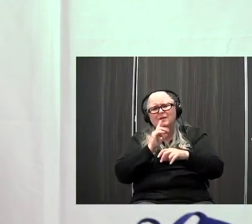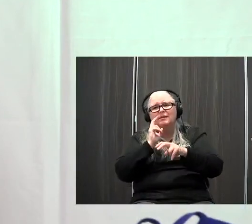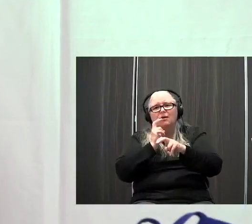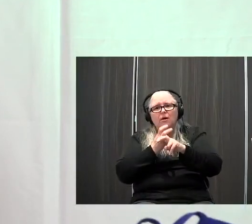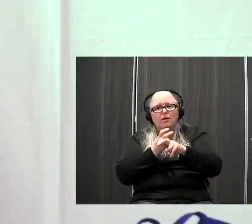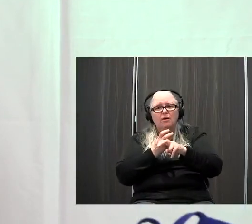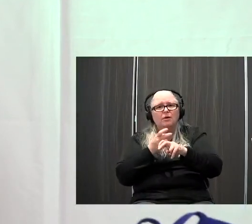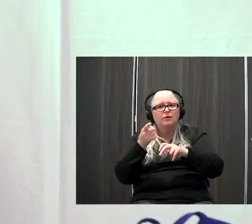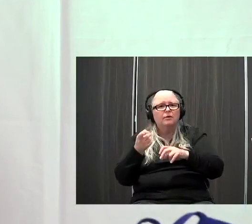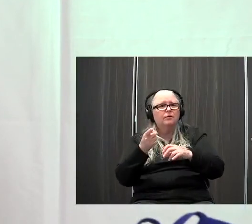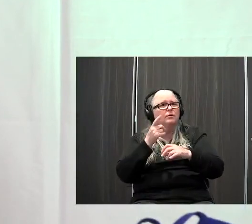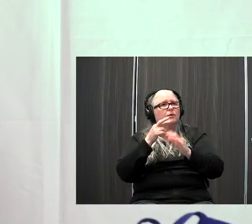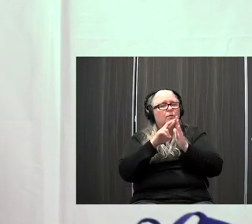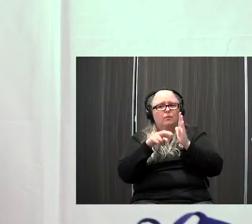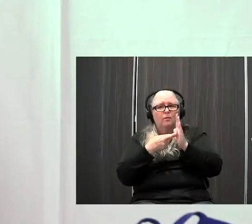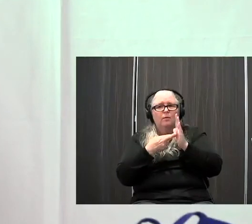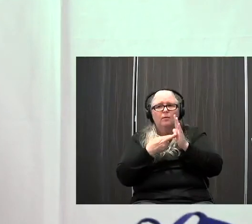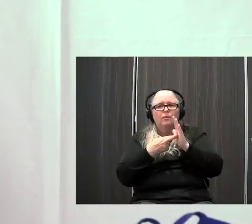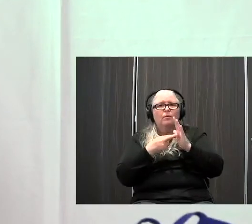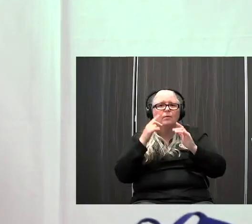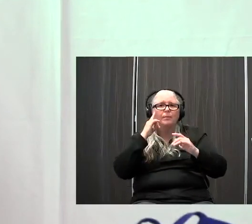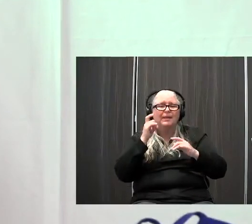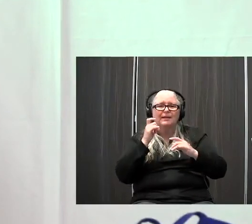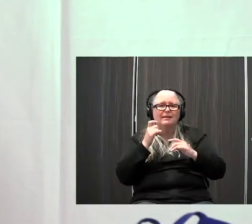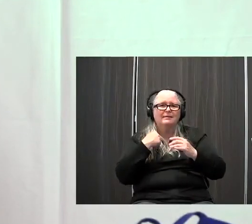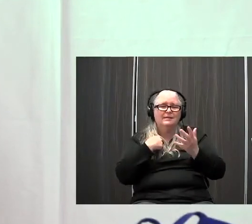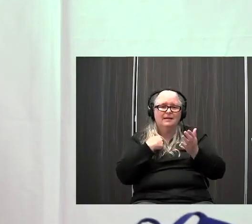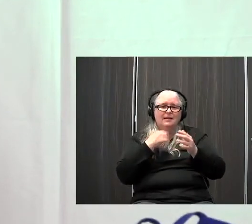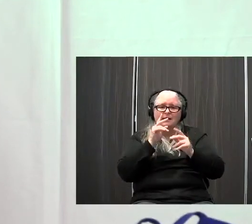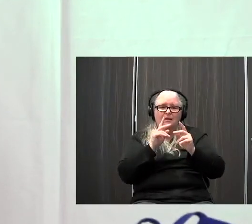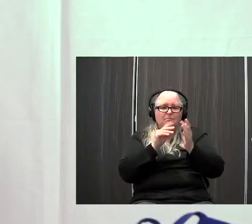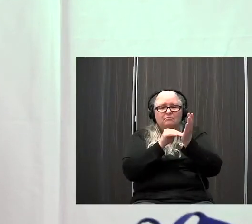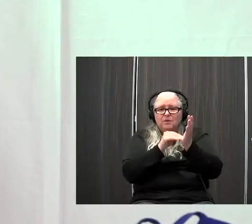general practitioners because they don't have the resources like care